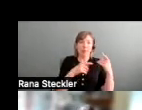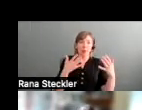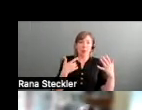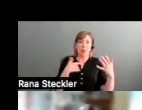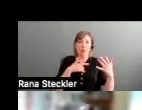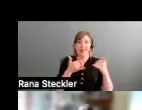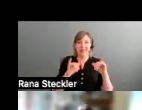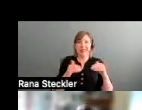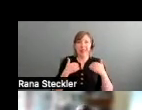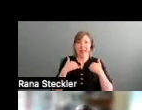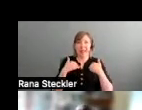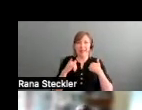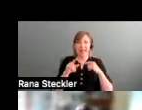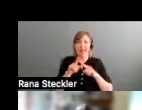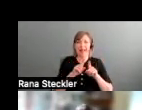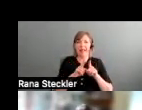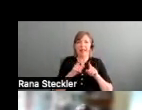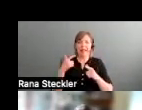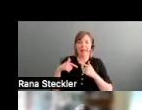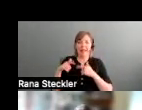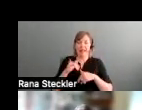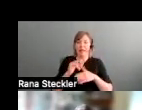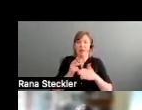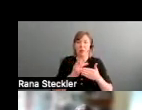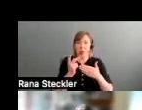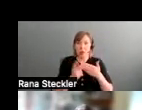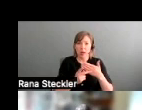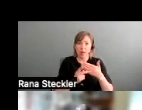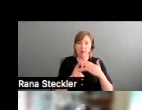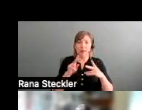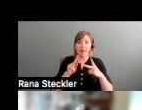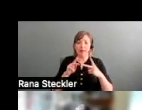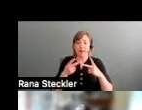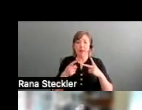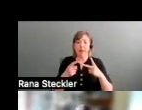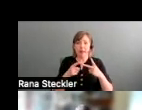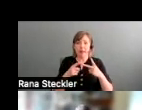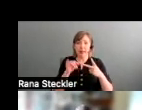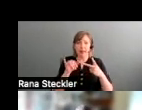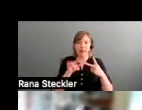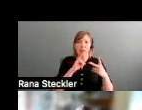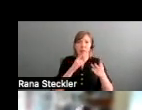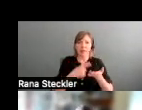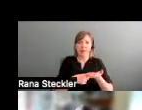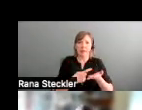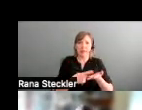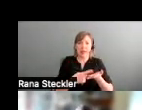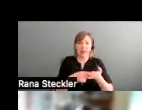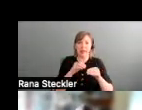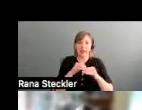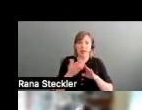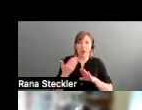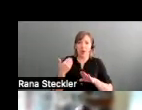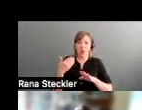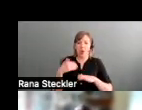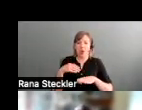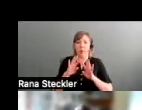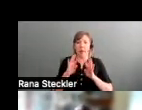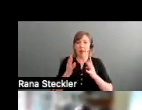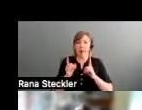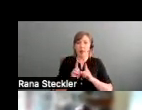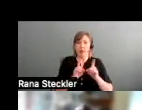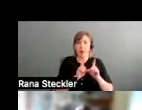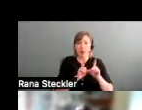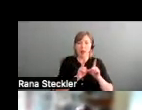we still have that. That's a legacy of those programs. Secondly, and this was discussed in earlier panels as